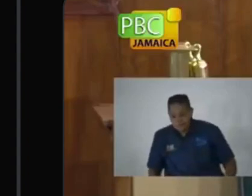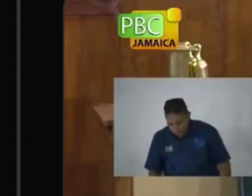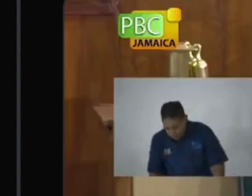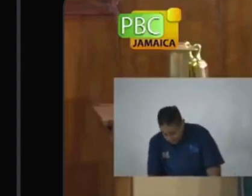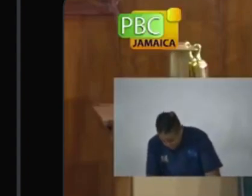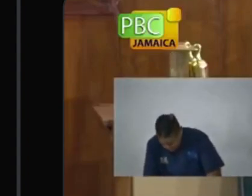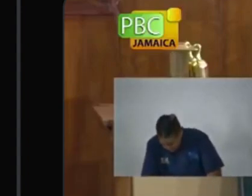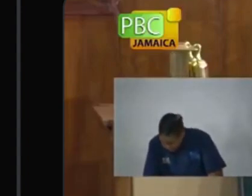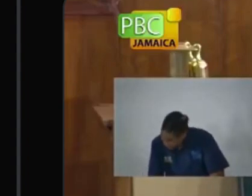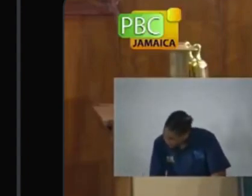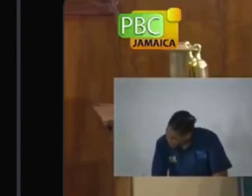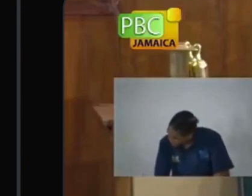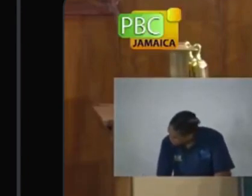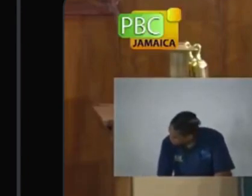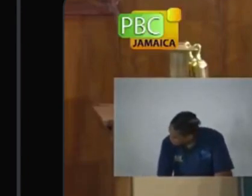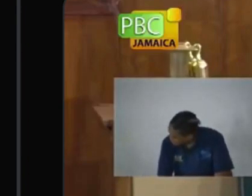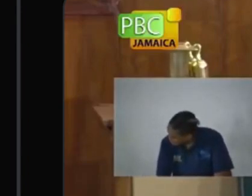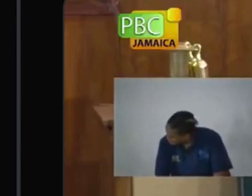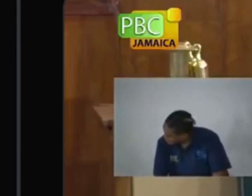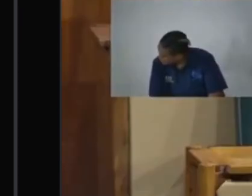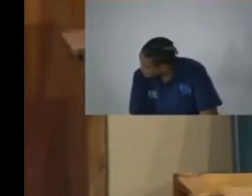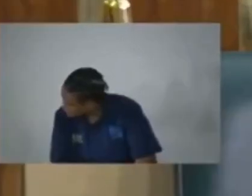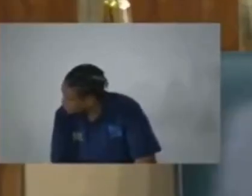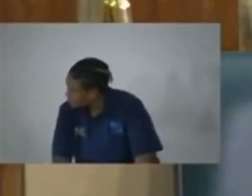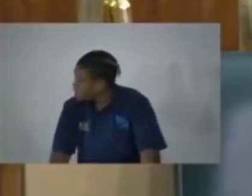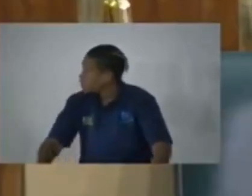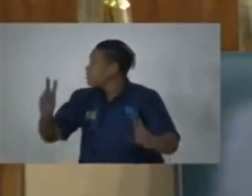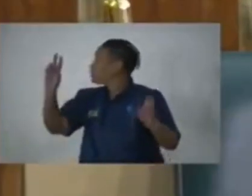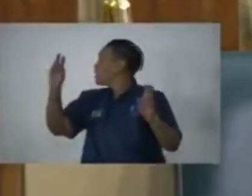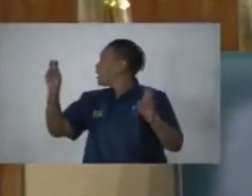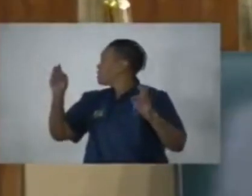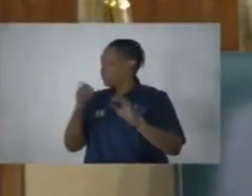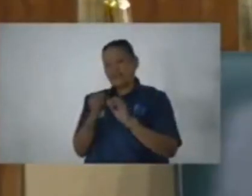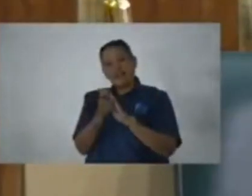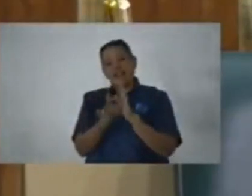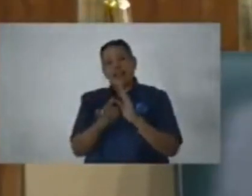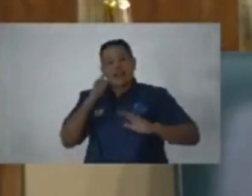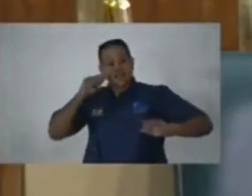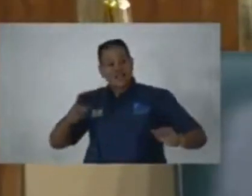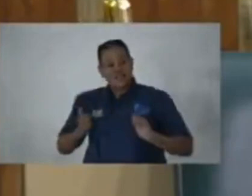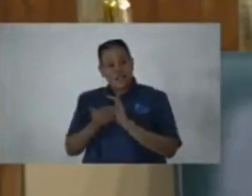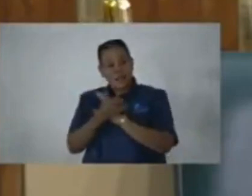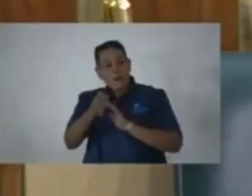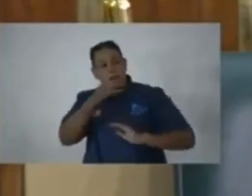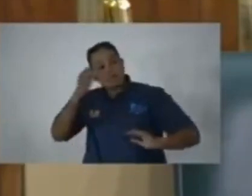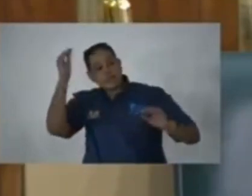We see a term within the bill say, be competent to teach.